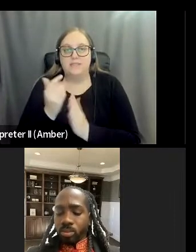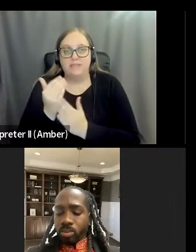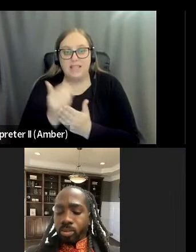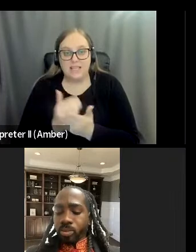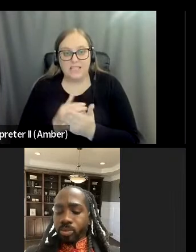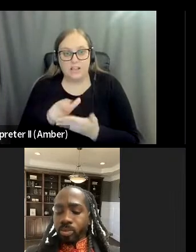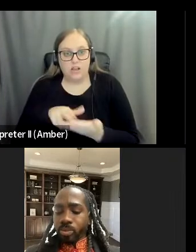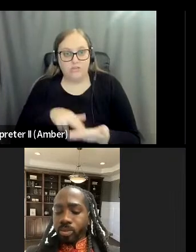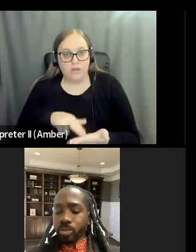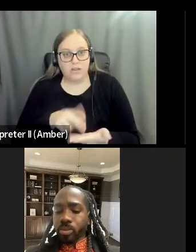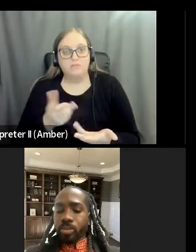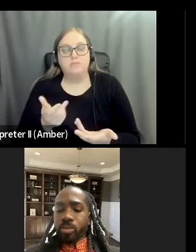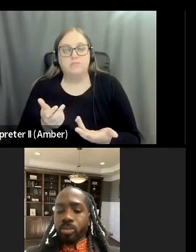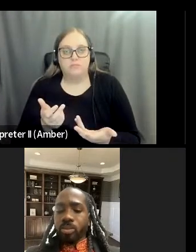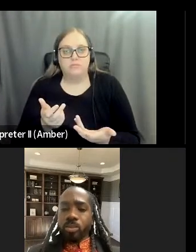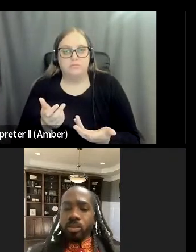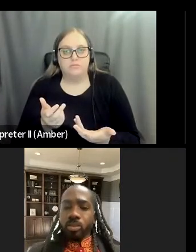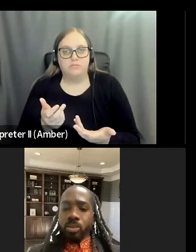contracts, and